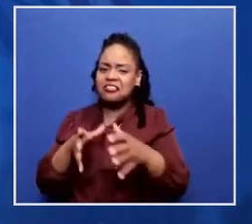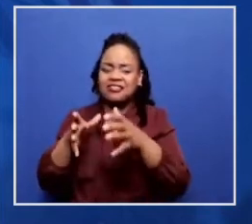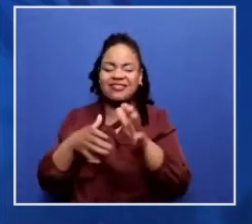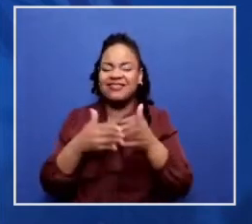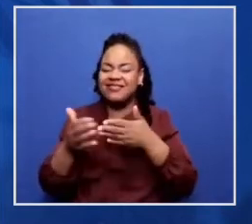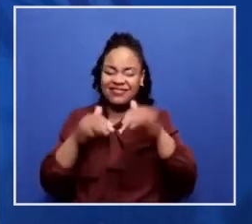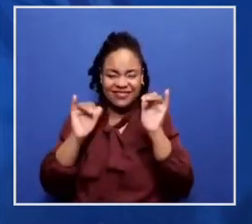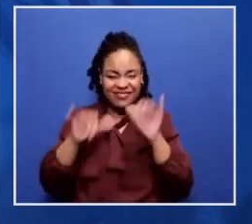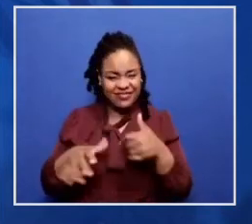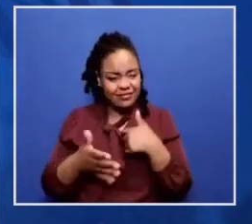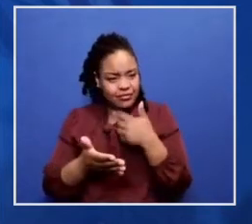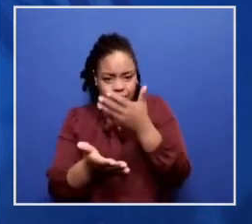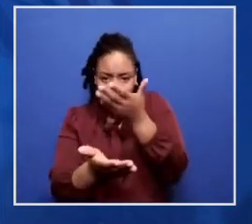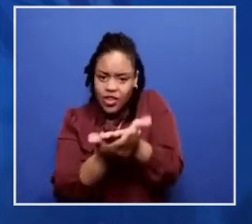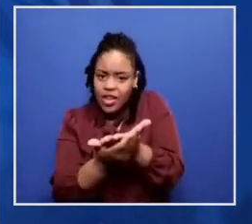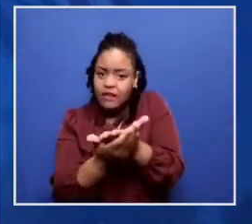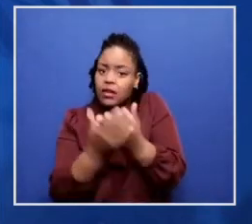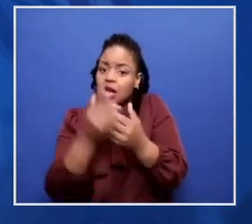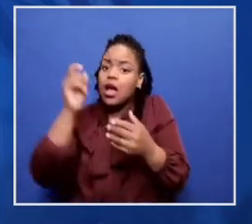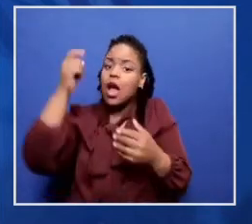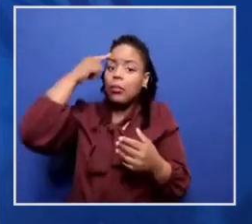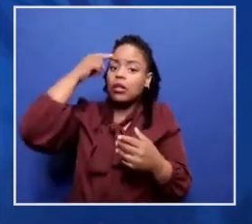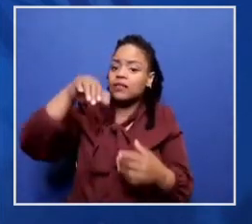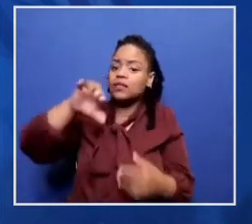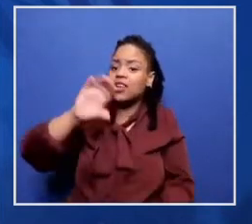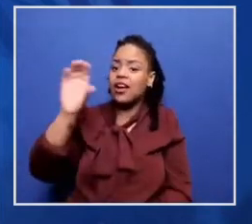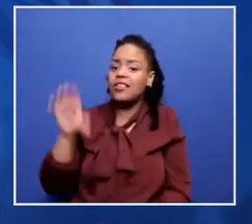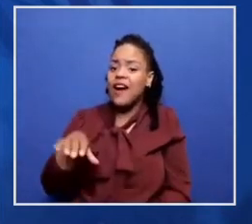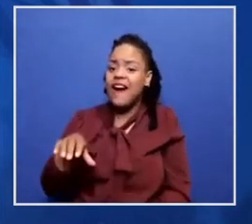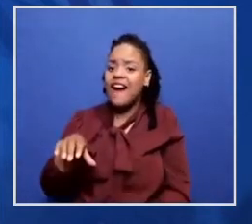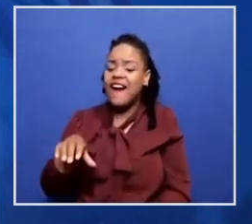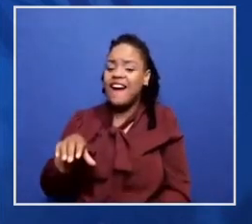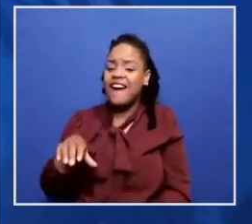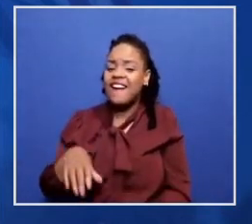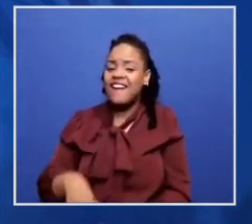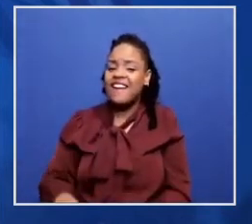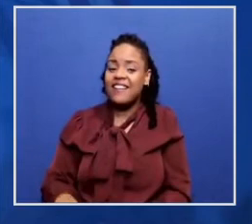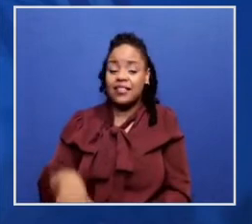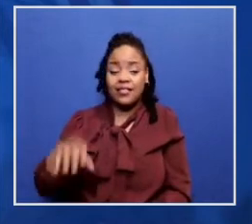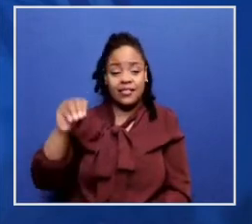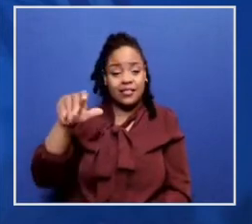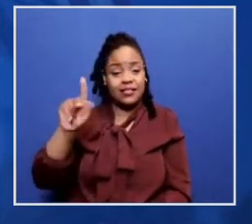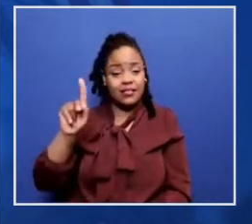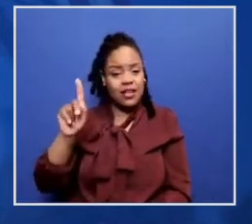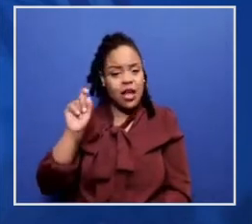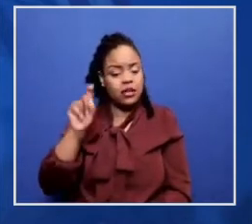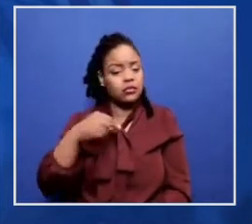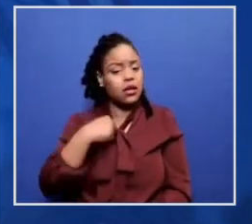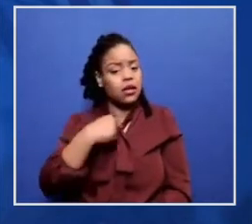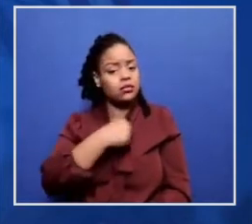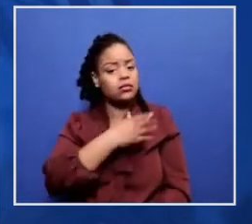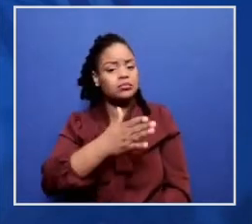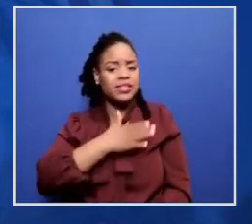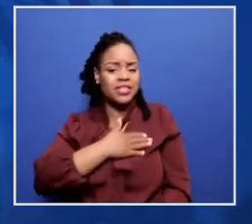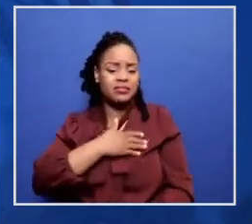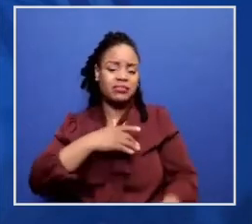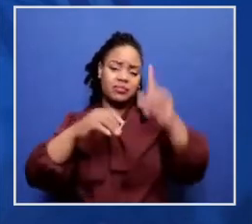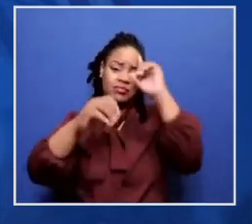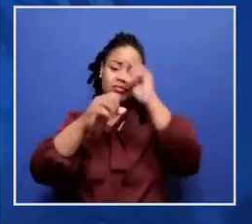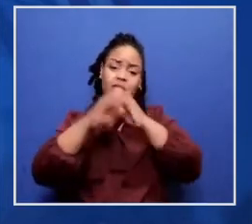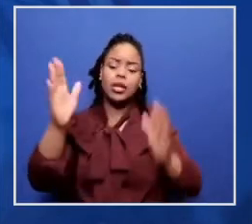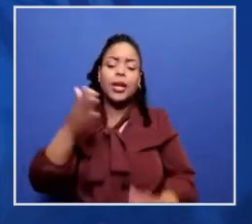nation, Dr. King asked us to imagine a better, fairer tomorrow. He spoke of the great big power of even the